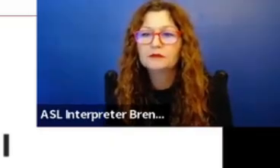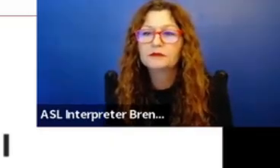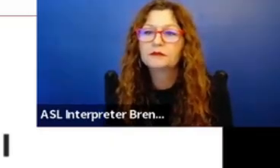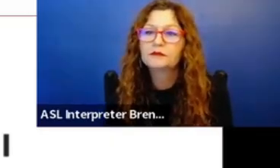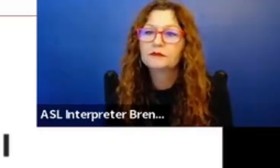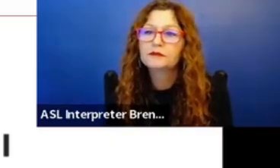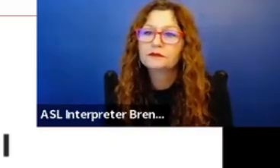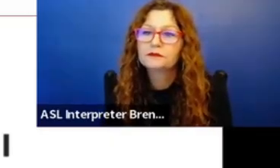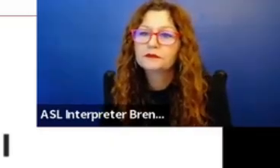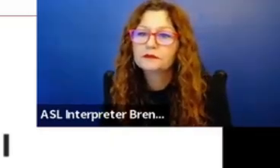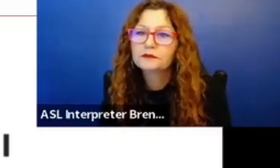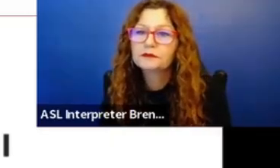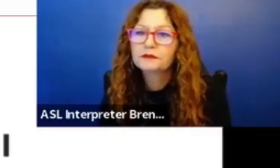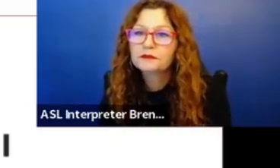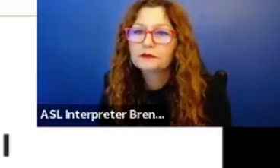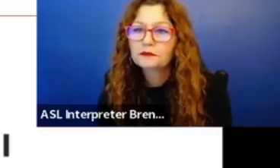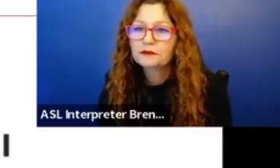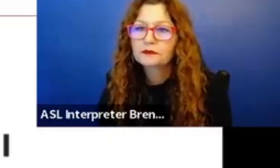L.